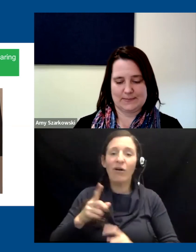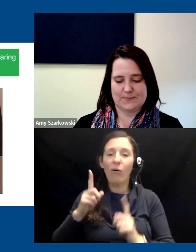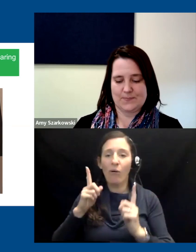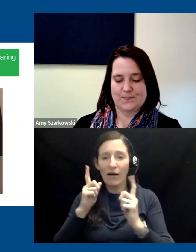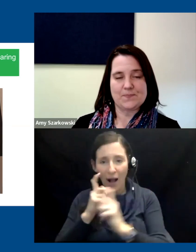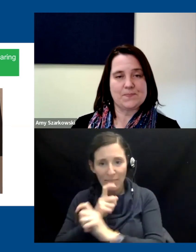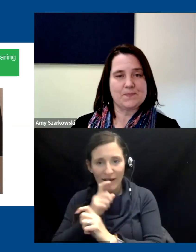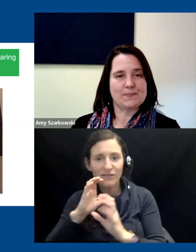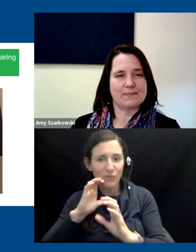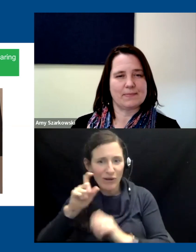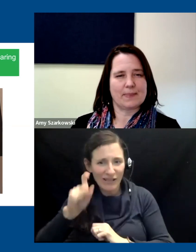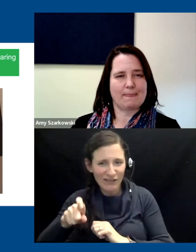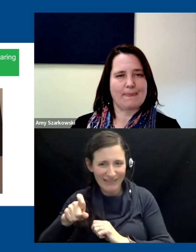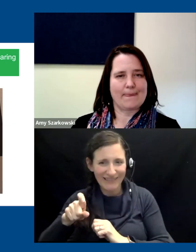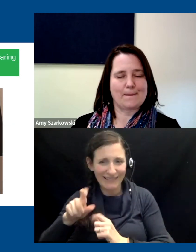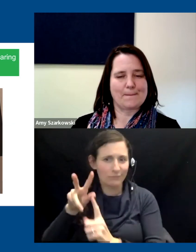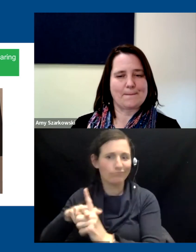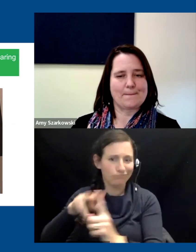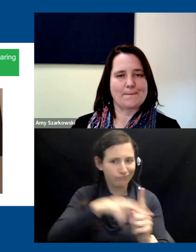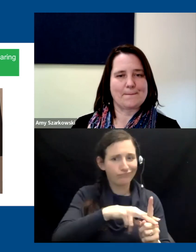needs.